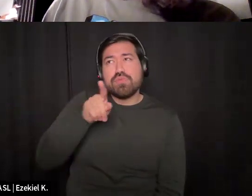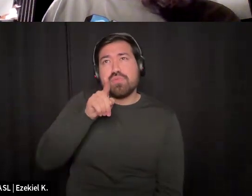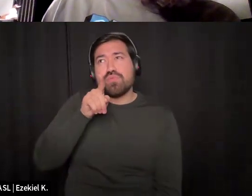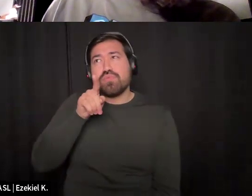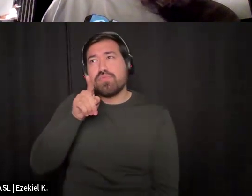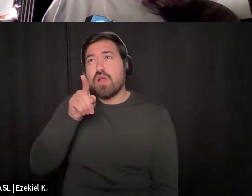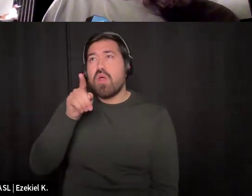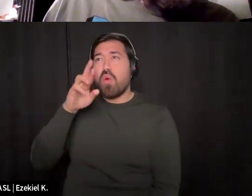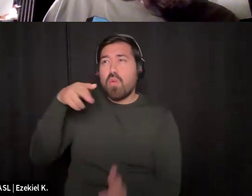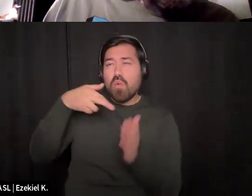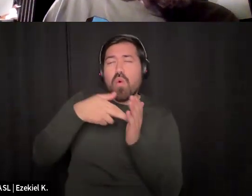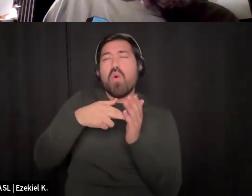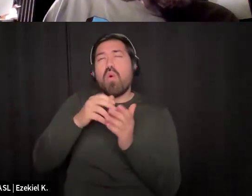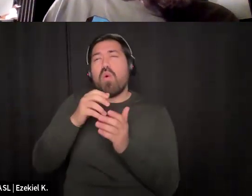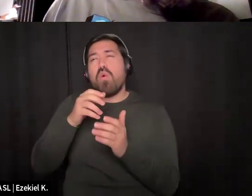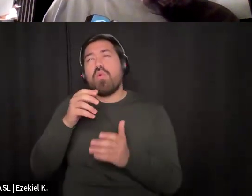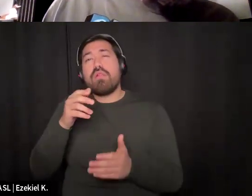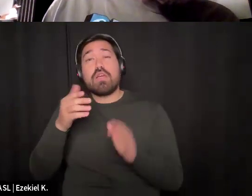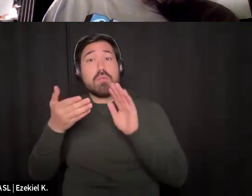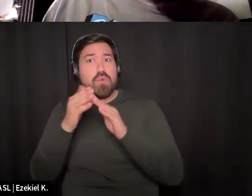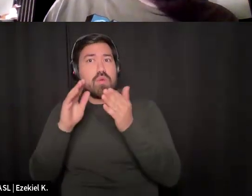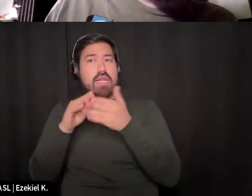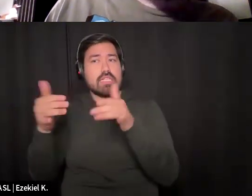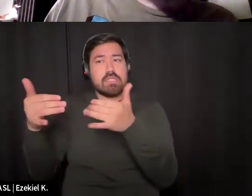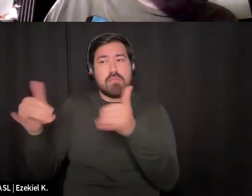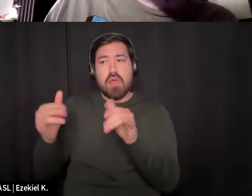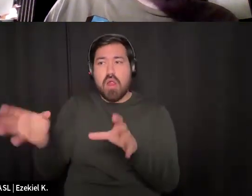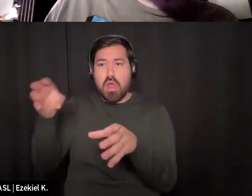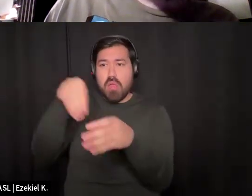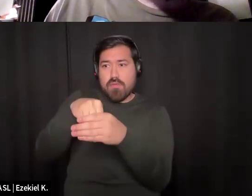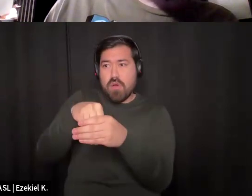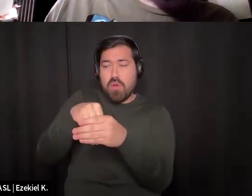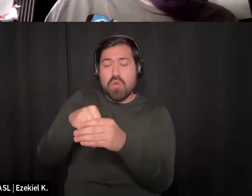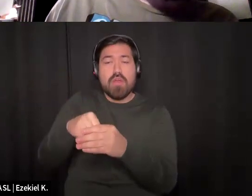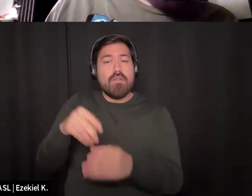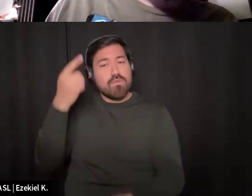the role that community has played in mindful birding?